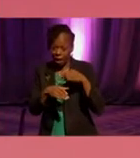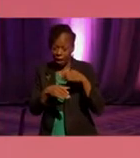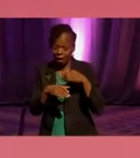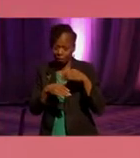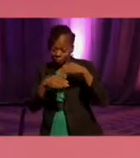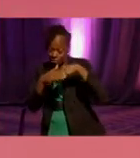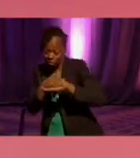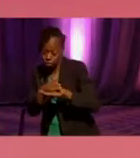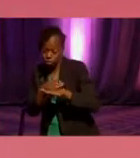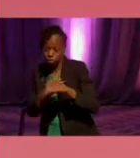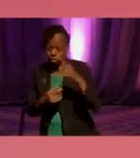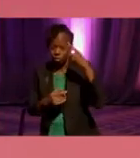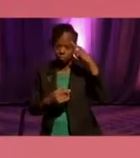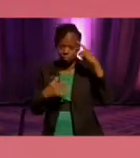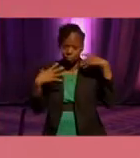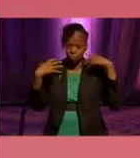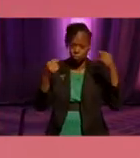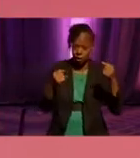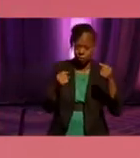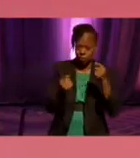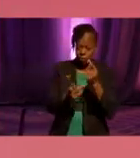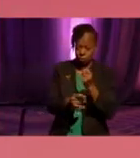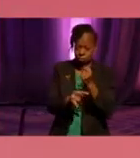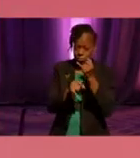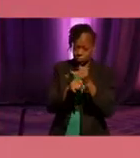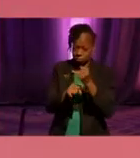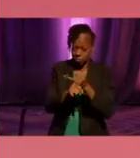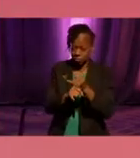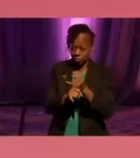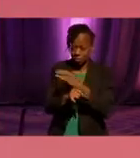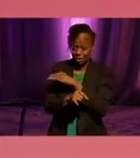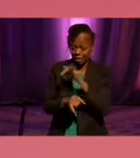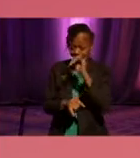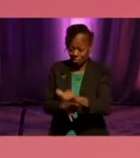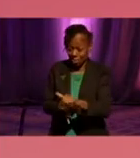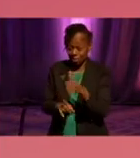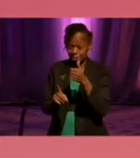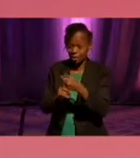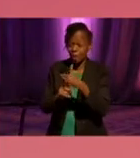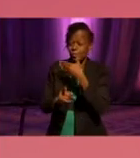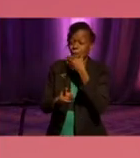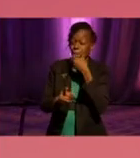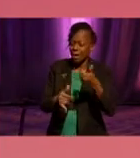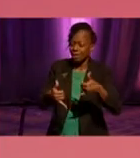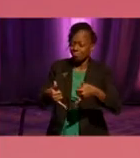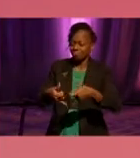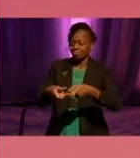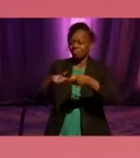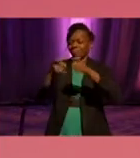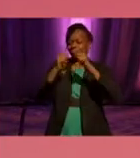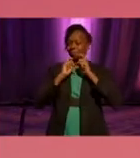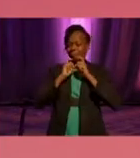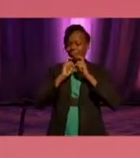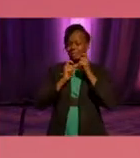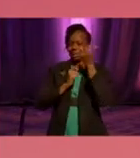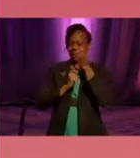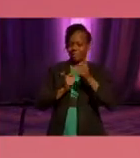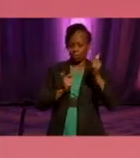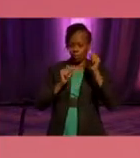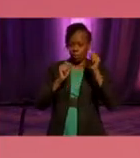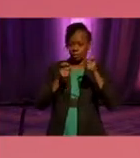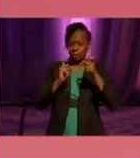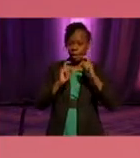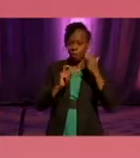And that was the best gift that she or anyone could have given me, because I was able for